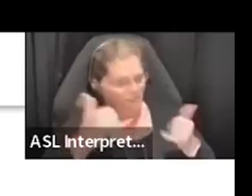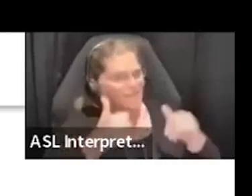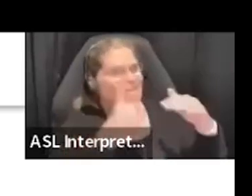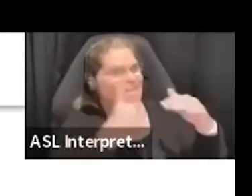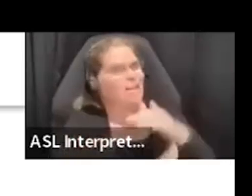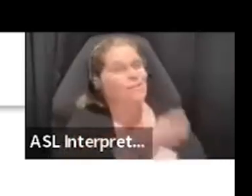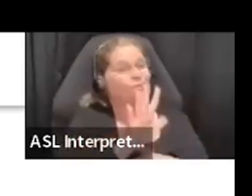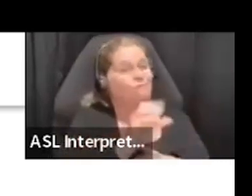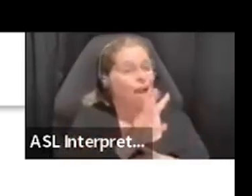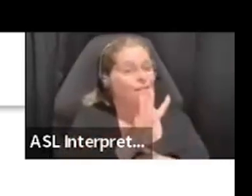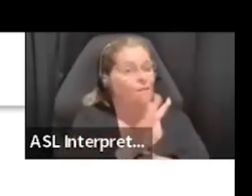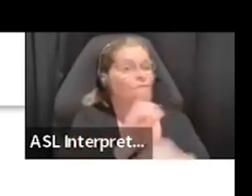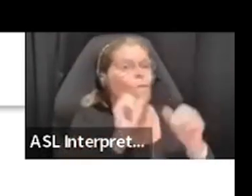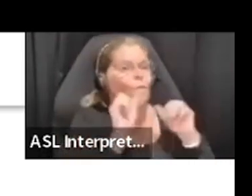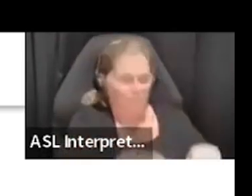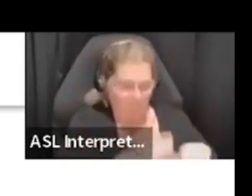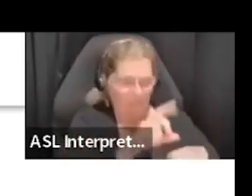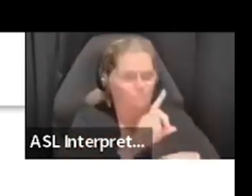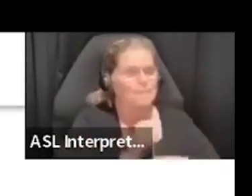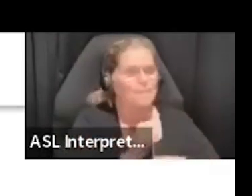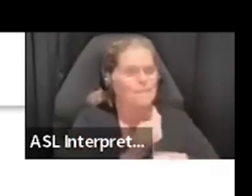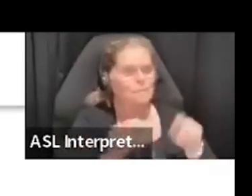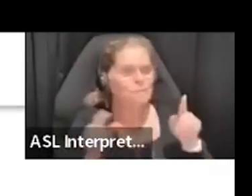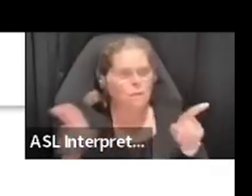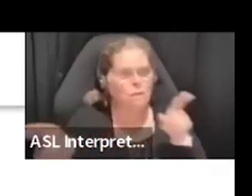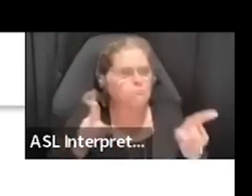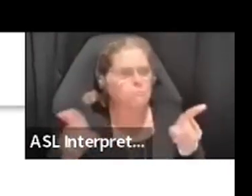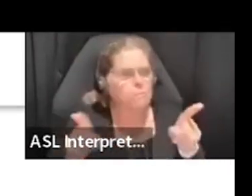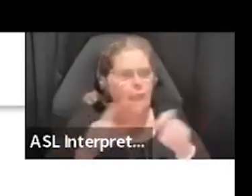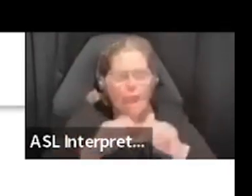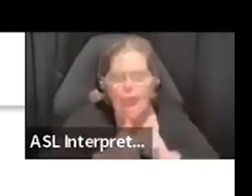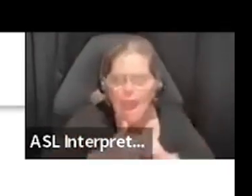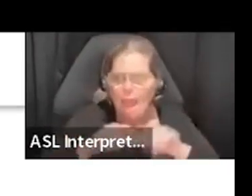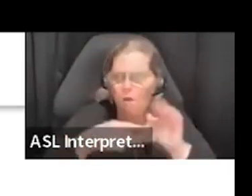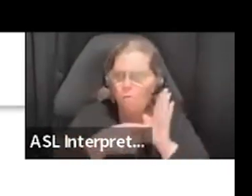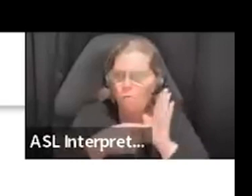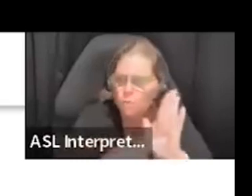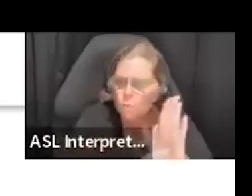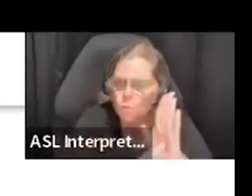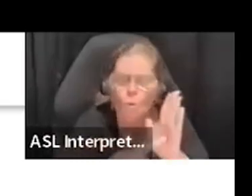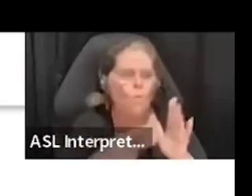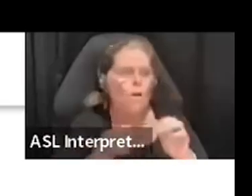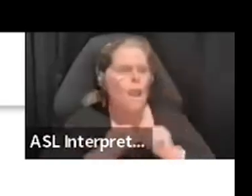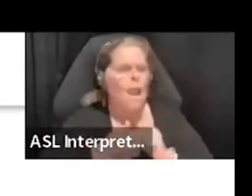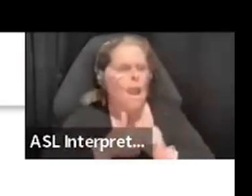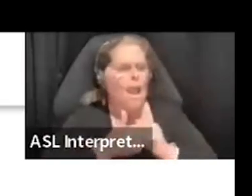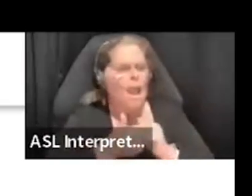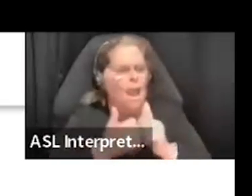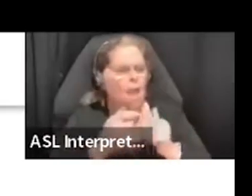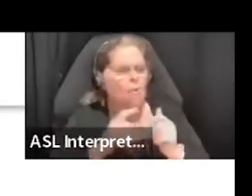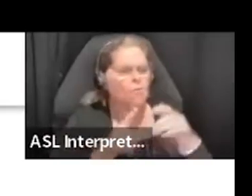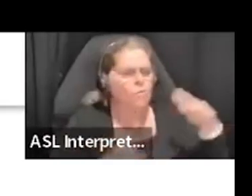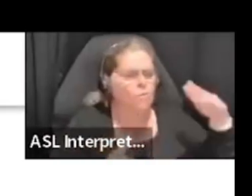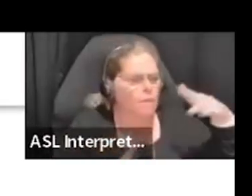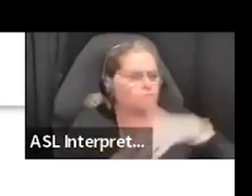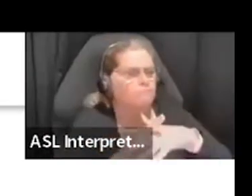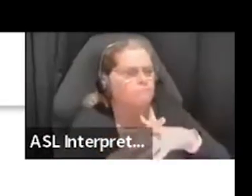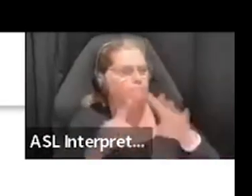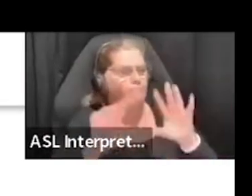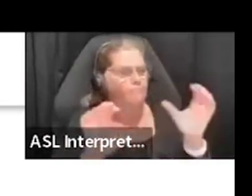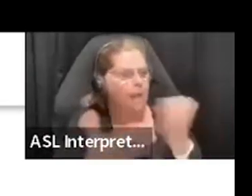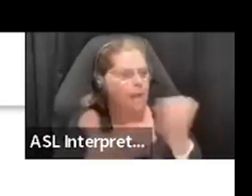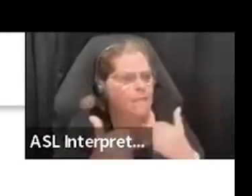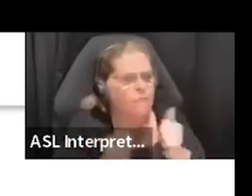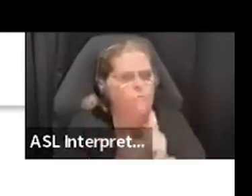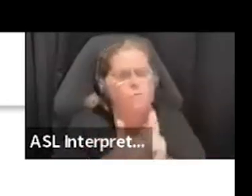So what do the different disabilities look like? How do they present themselves? How do they manifest in the classroom? How do they manifest for